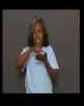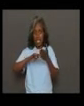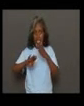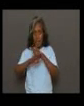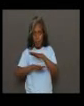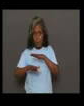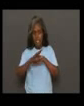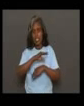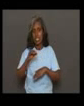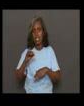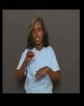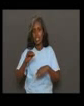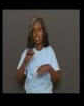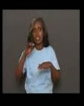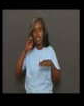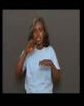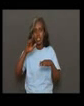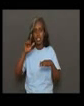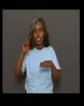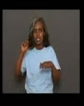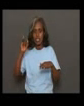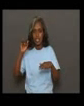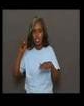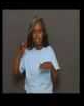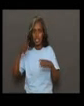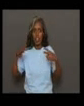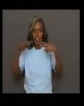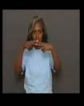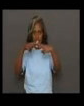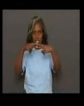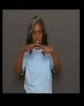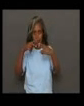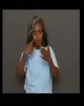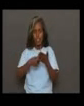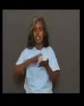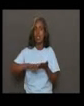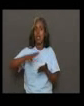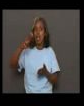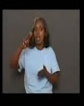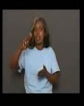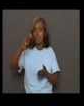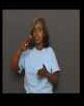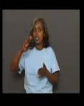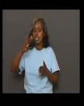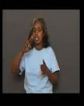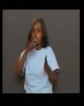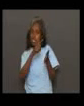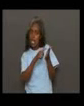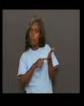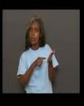base and an apex, or vertex. Its height is